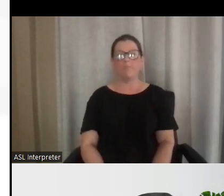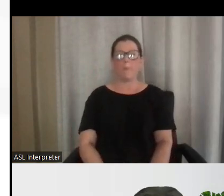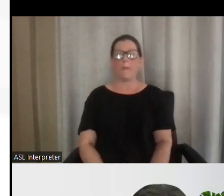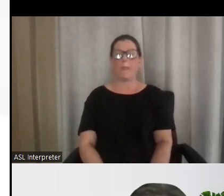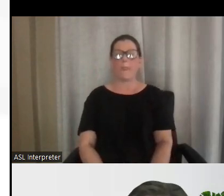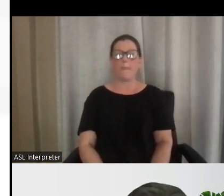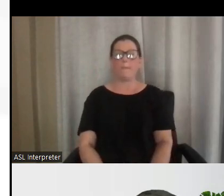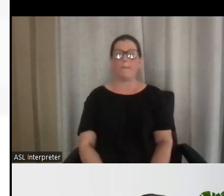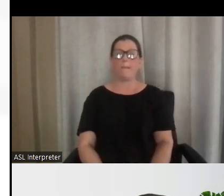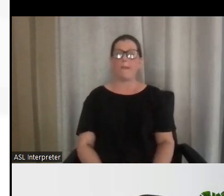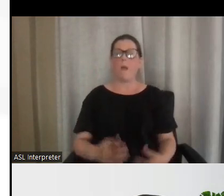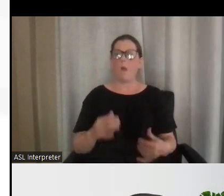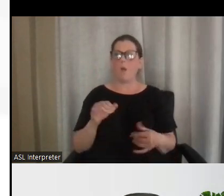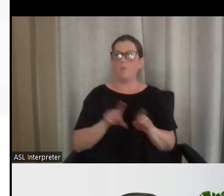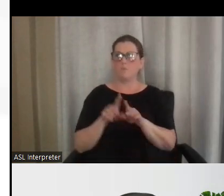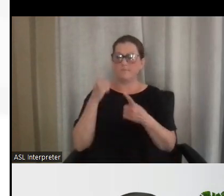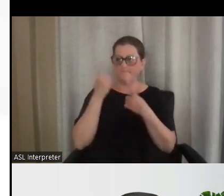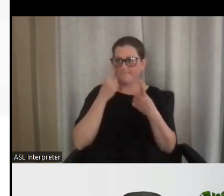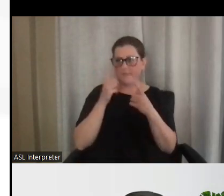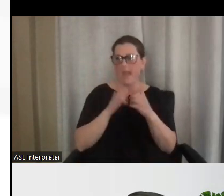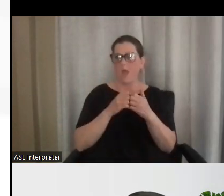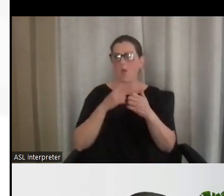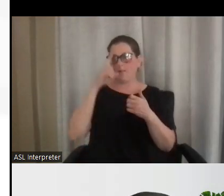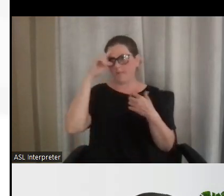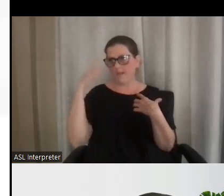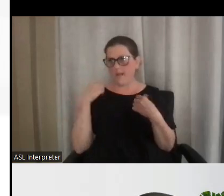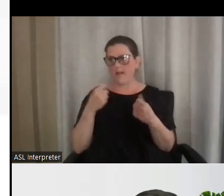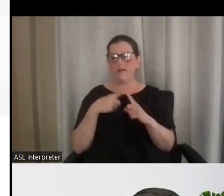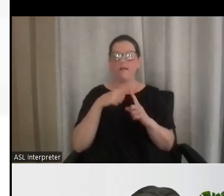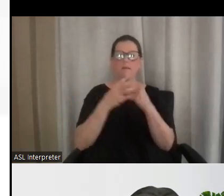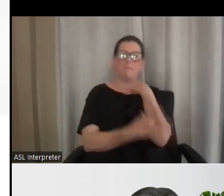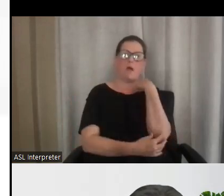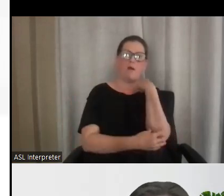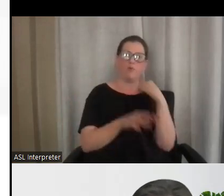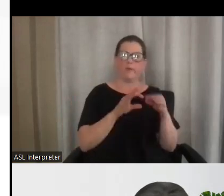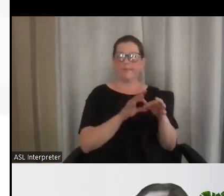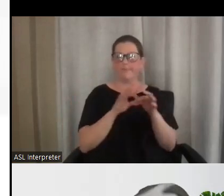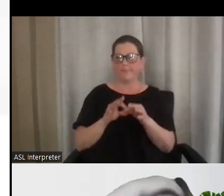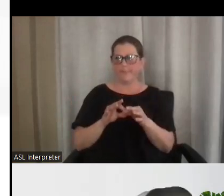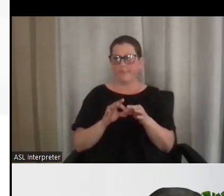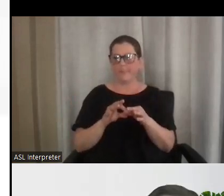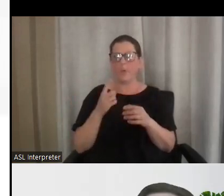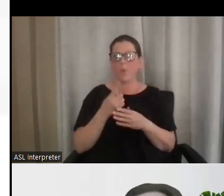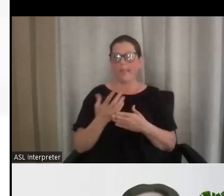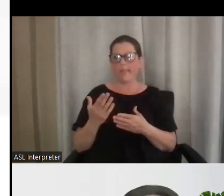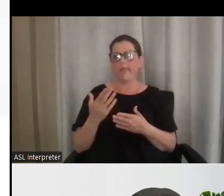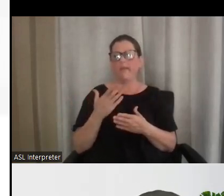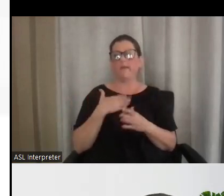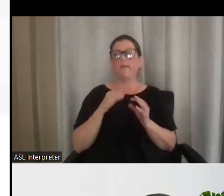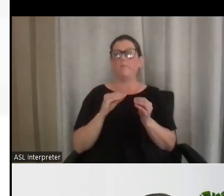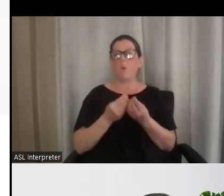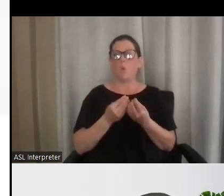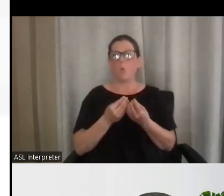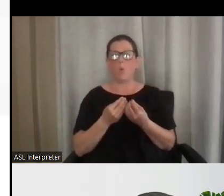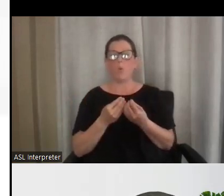So as we're thinking about how mental health and poverty are associated, one of the things my organization and my work